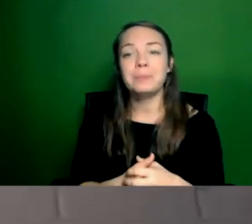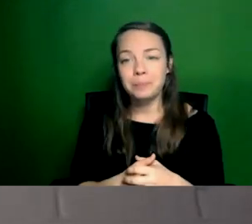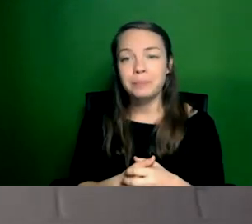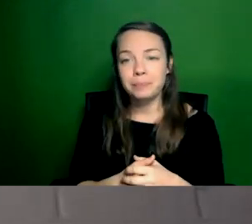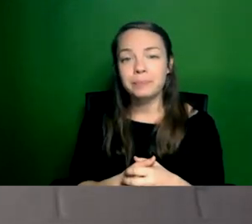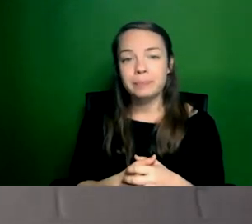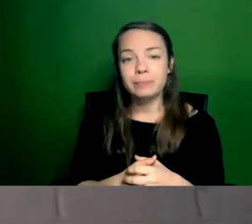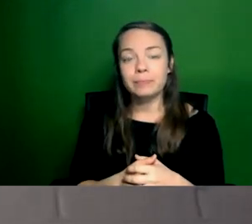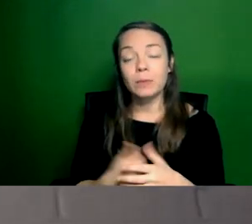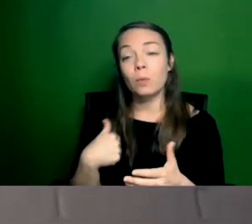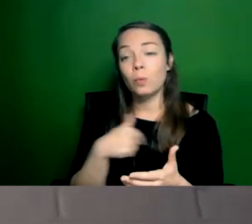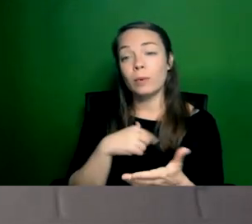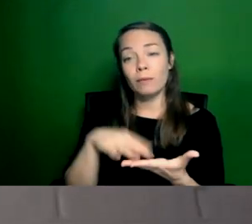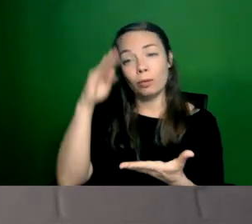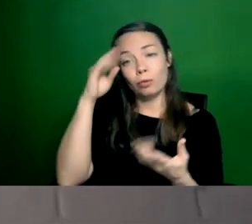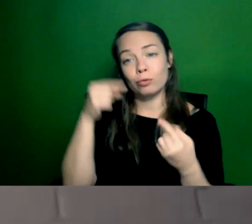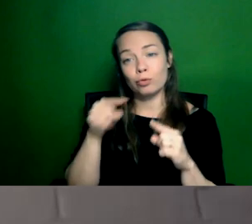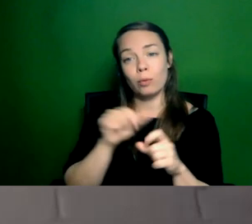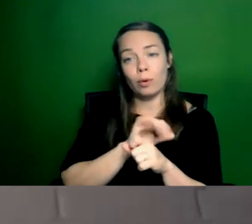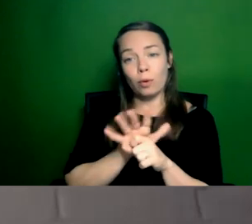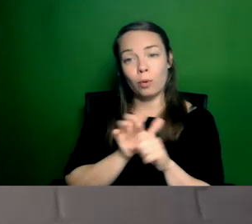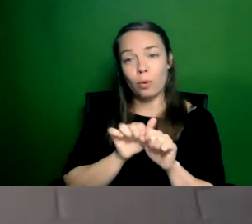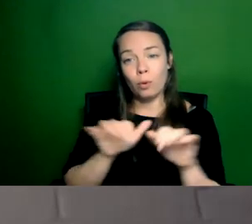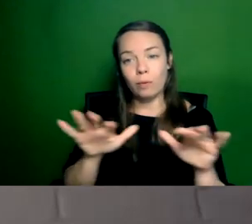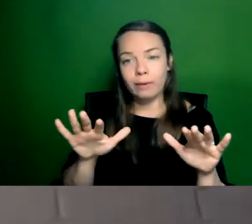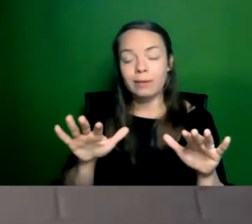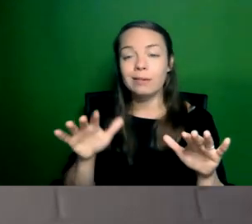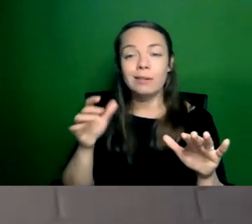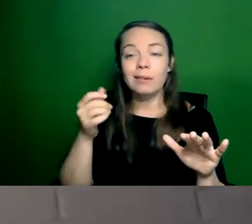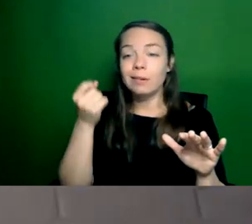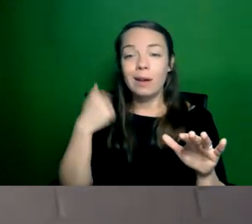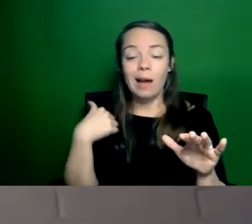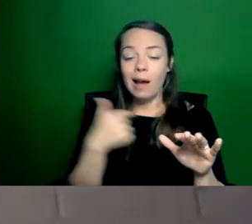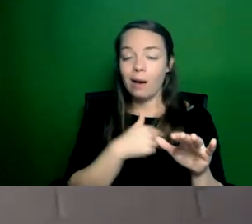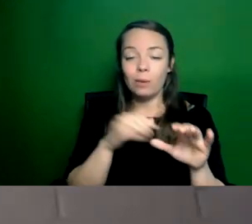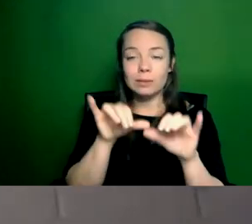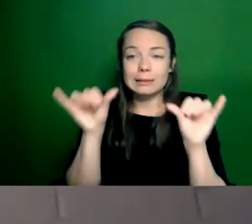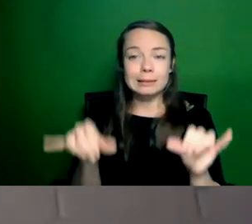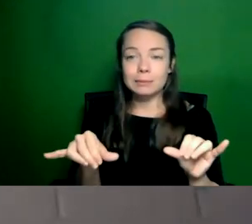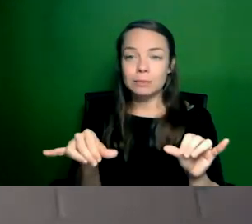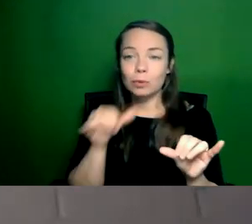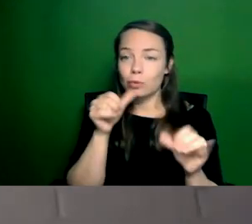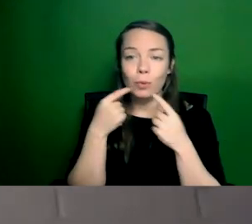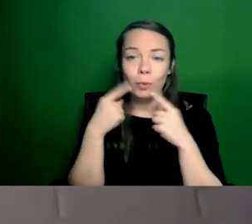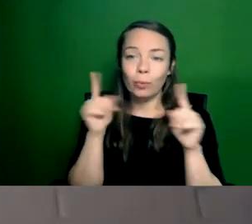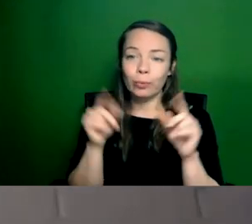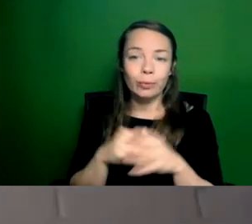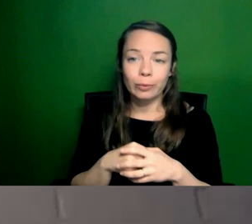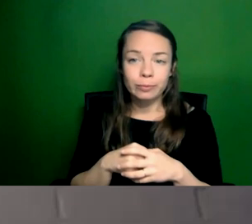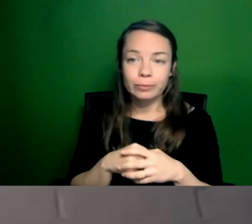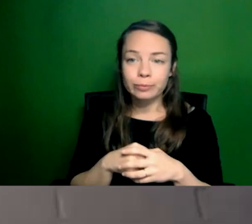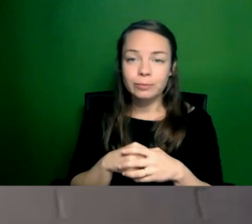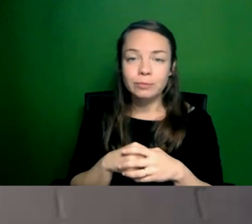learned through COVID, I think that we've learned that our systems don't work as well as we think they do. And we need to get back. And